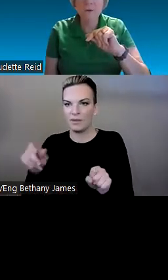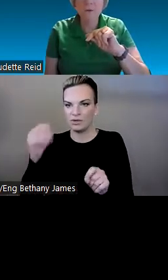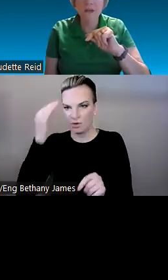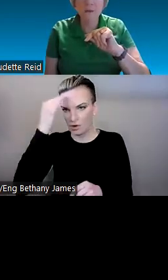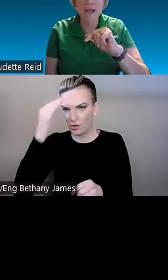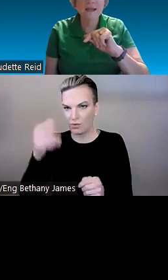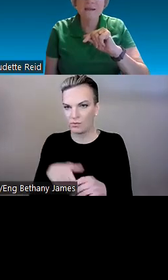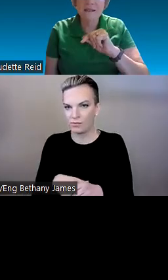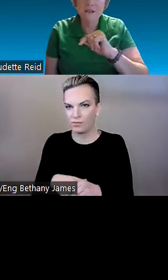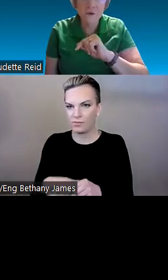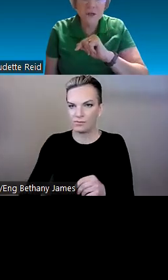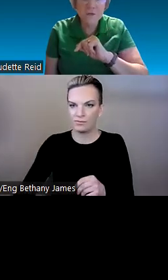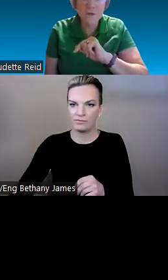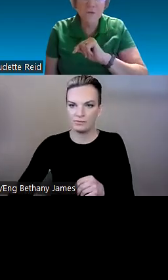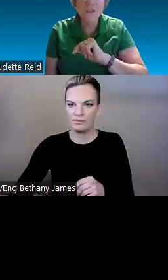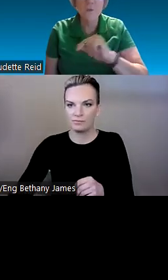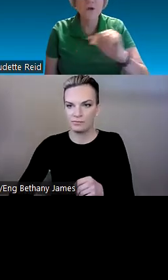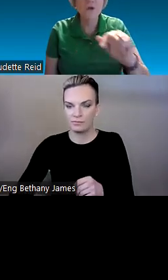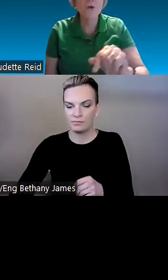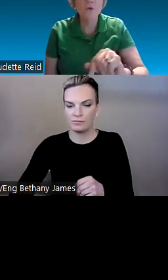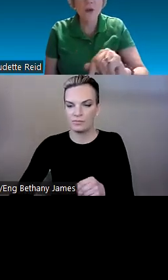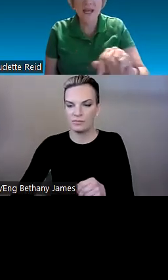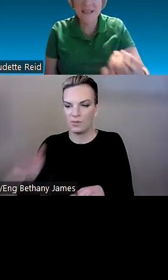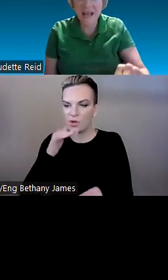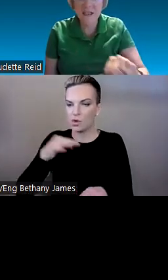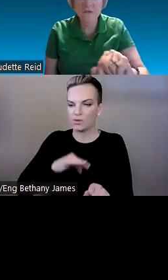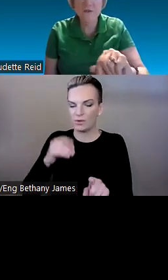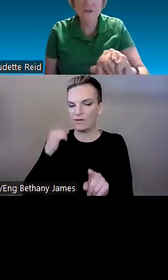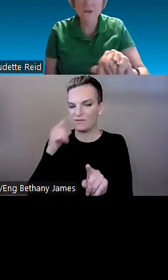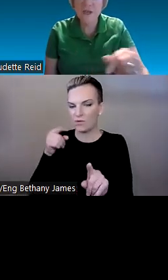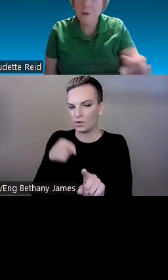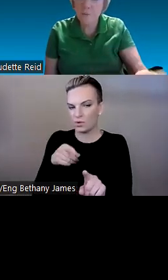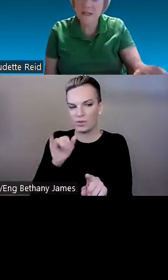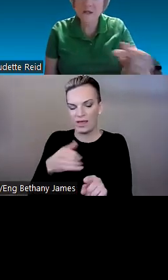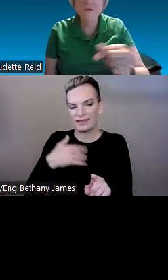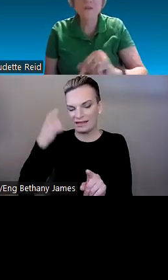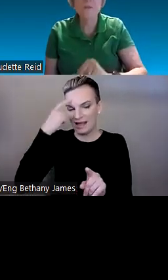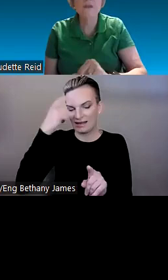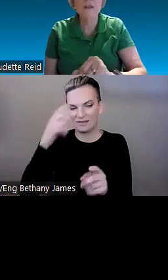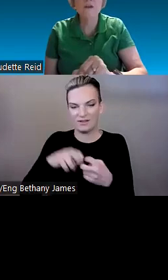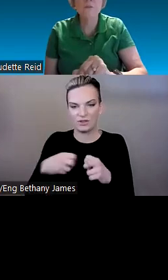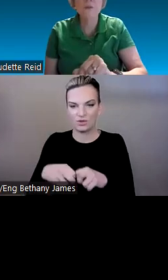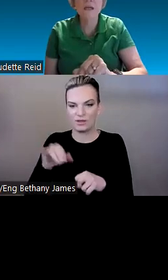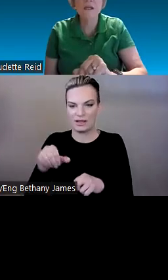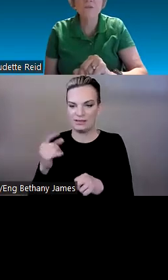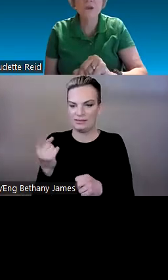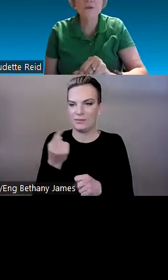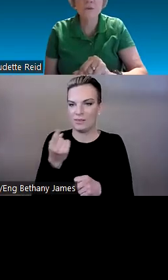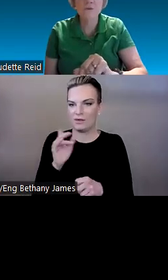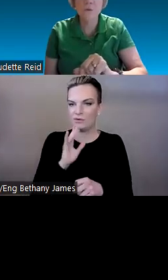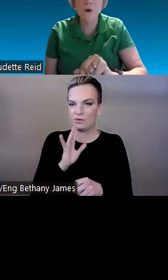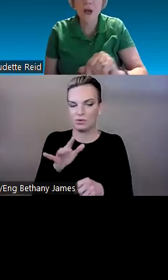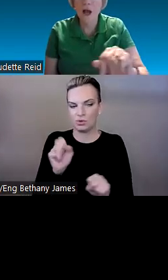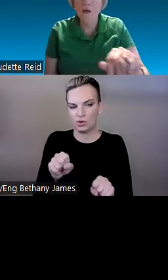the photo library. This is very useful for someone who has cognitive issues, but it's also something that could be